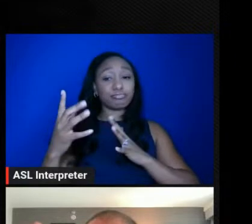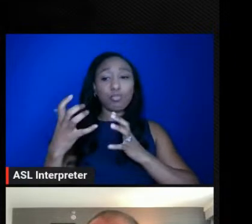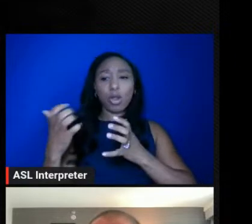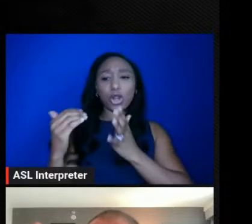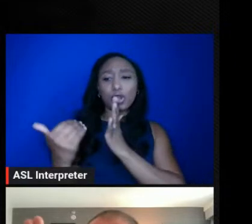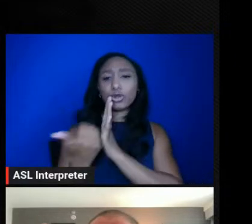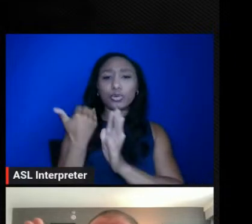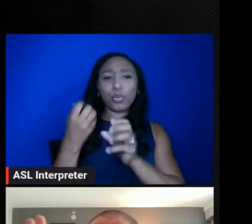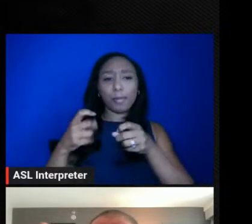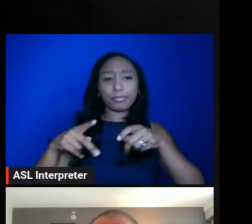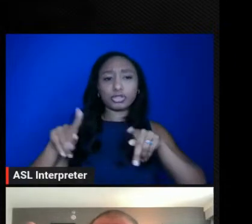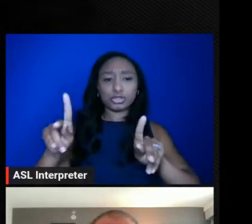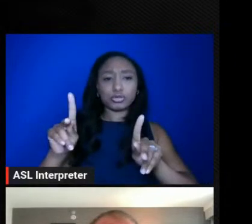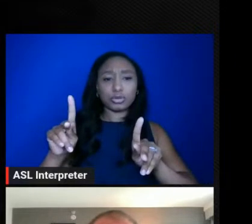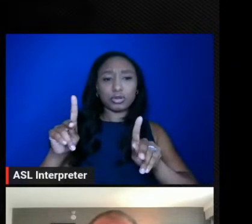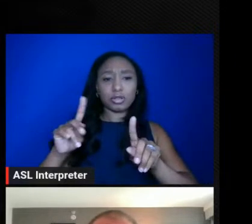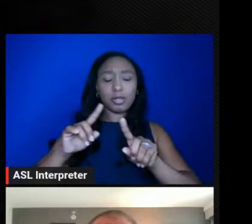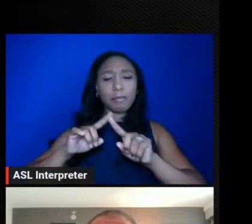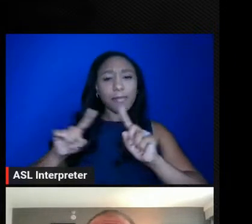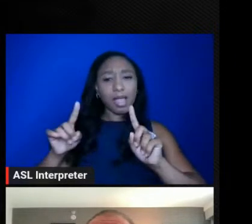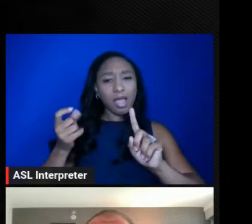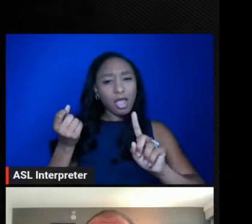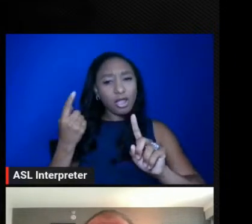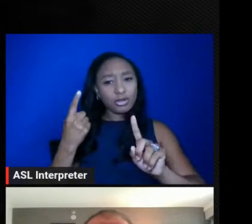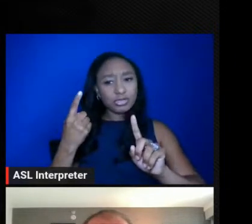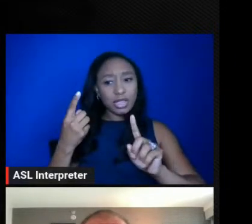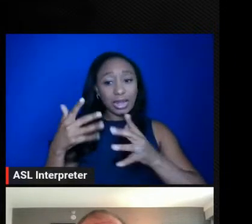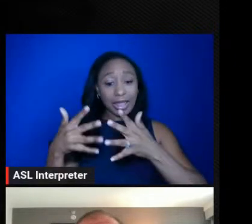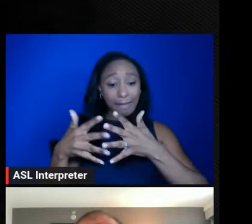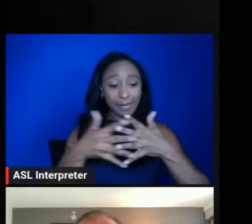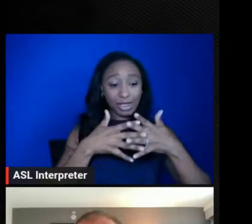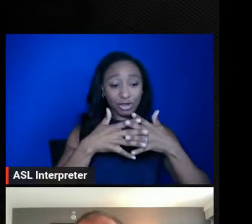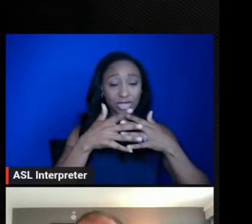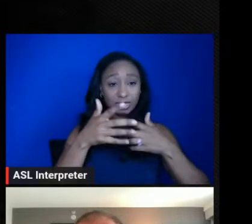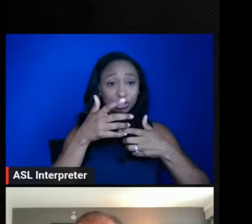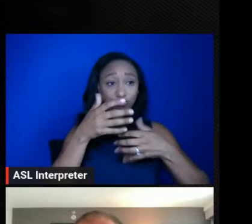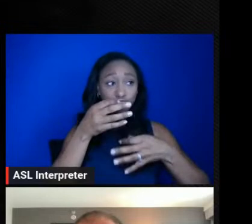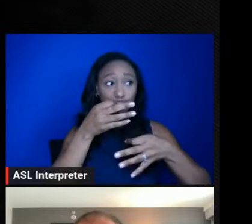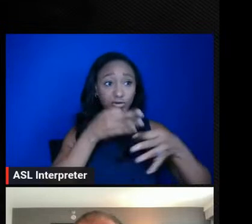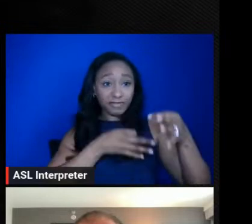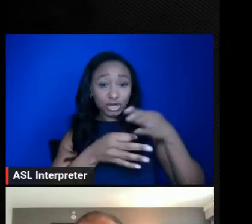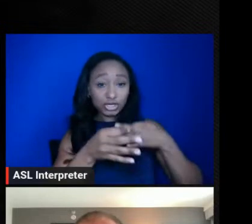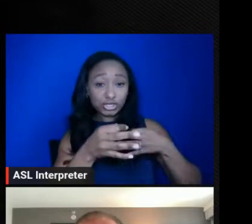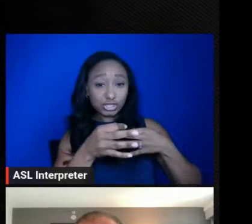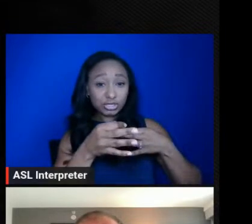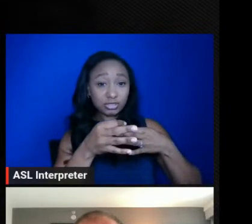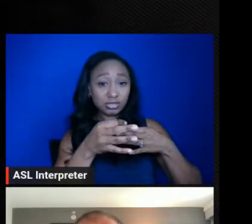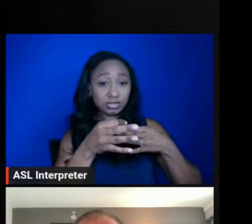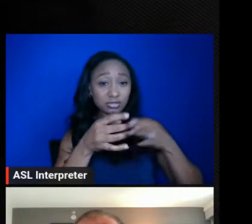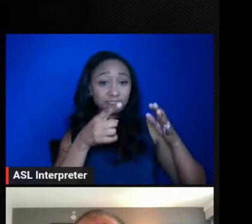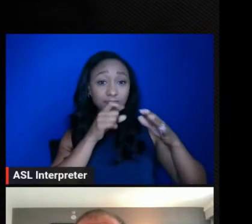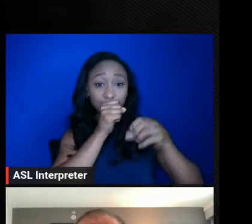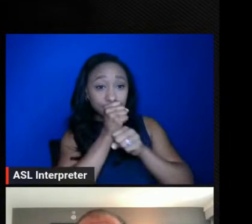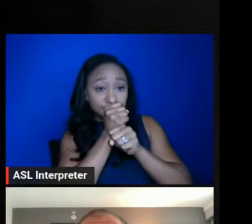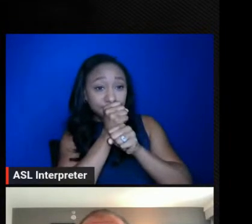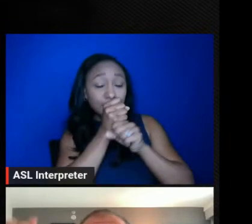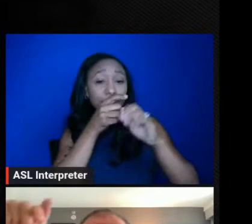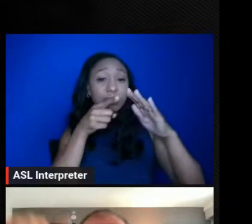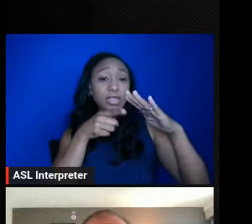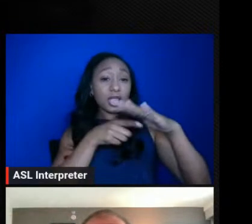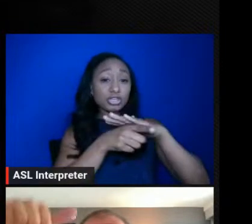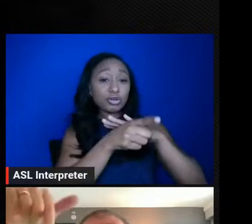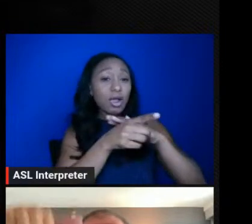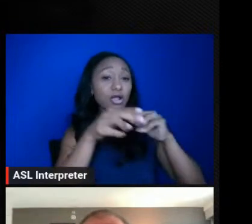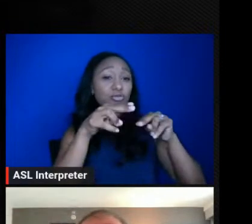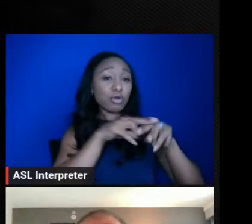On America's reverse Underground Railroad, free black people were stolen from northern cities like Philadelphia and